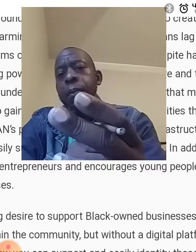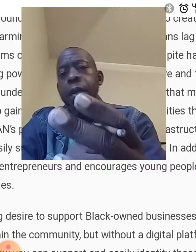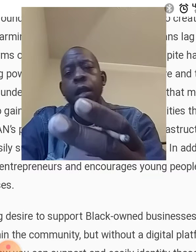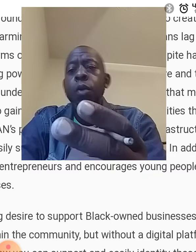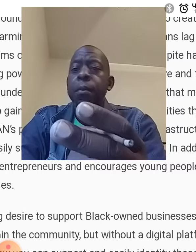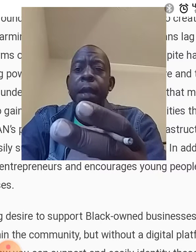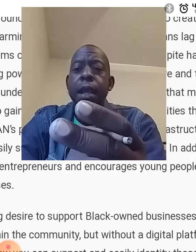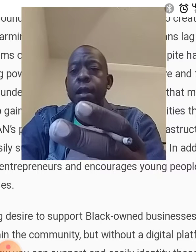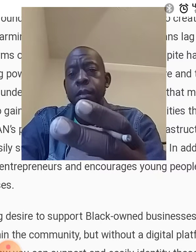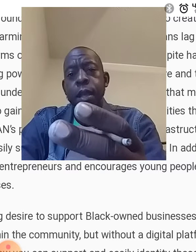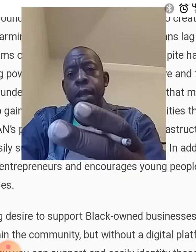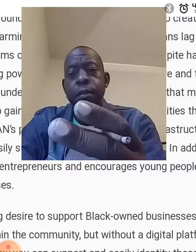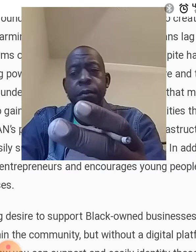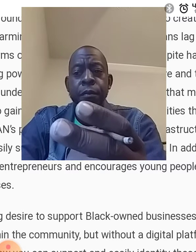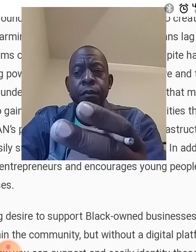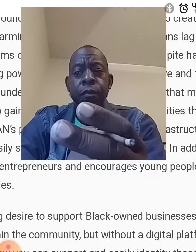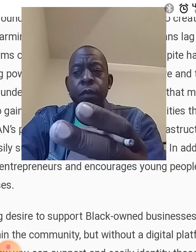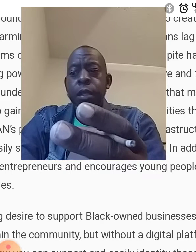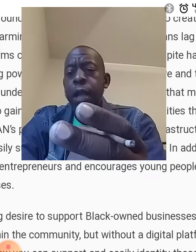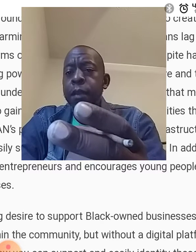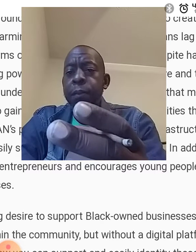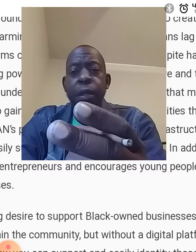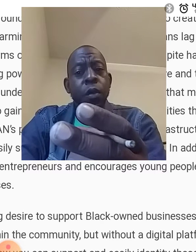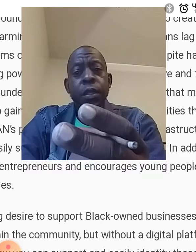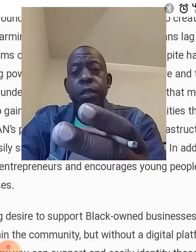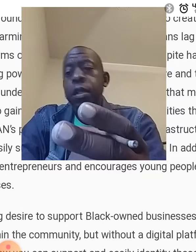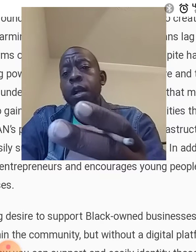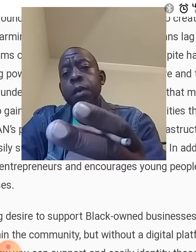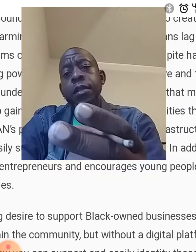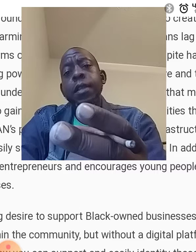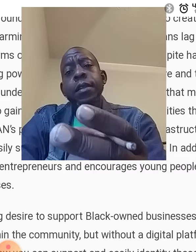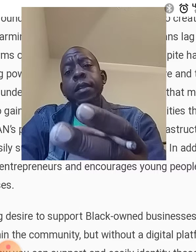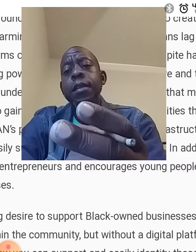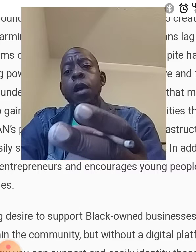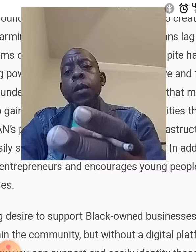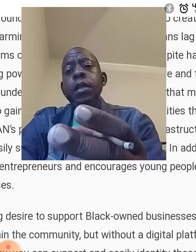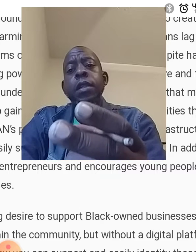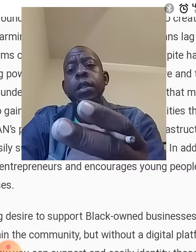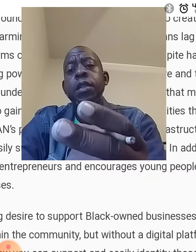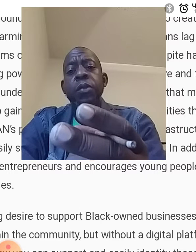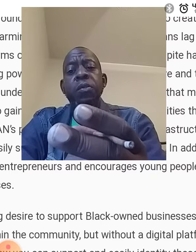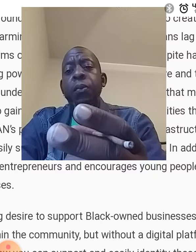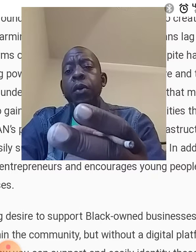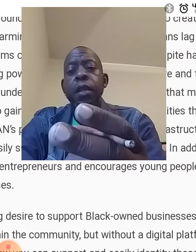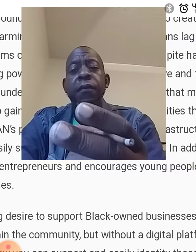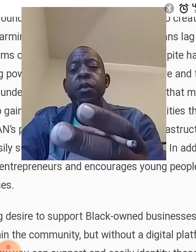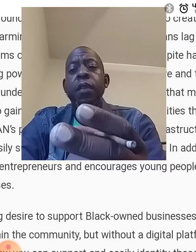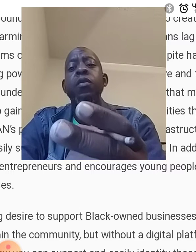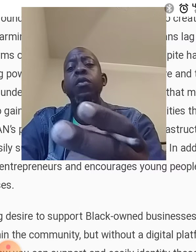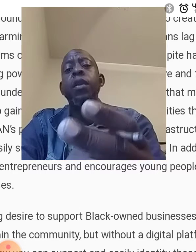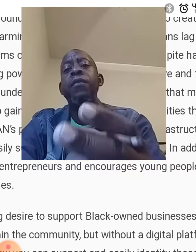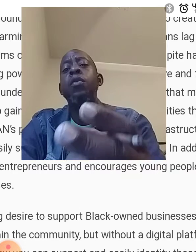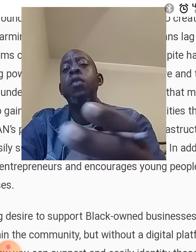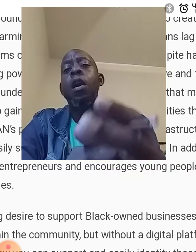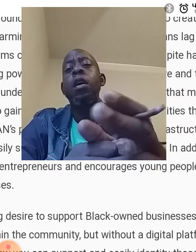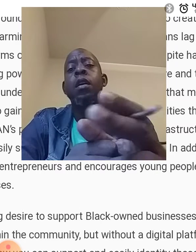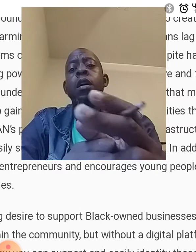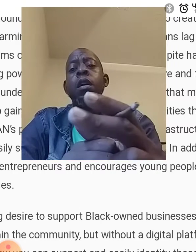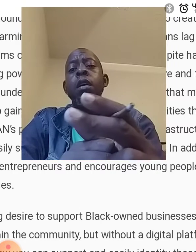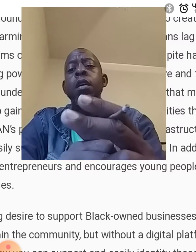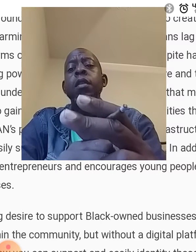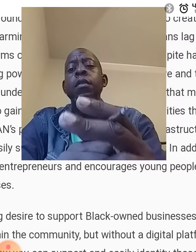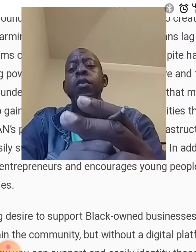not depending on the man and not depending on these jobs, it's always good to show support if you are